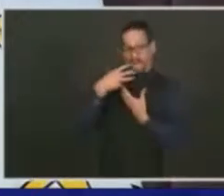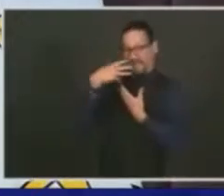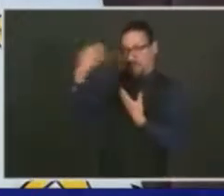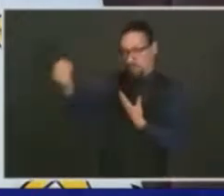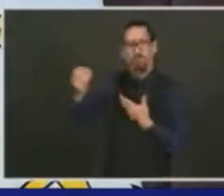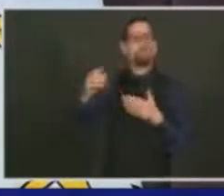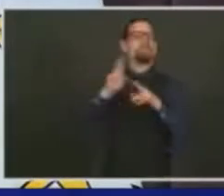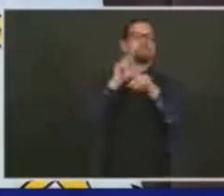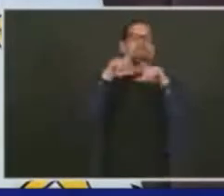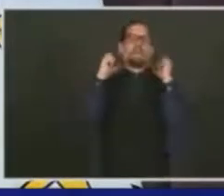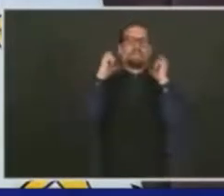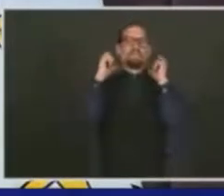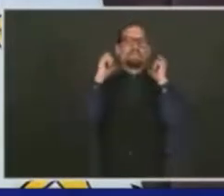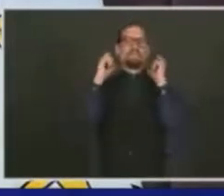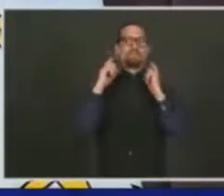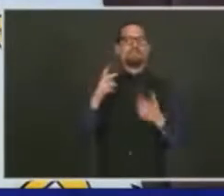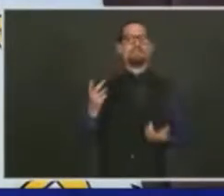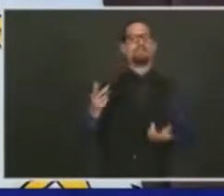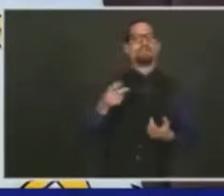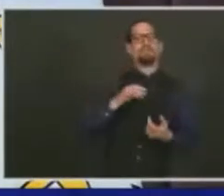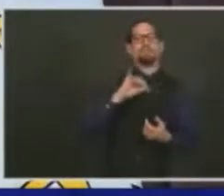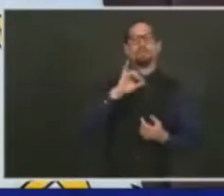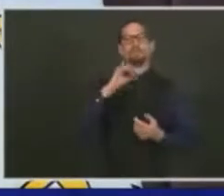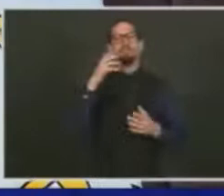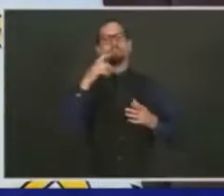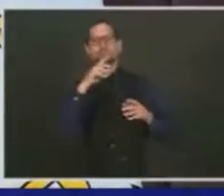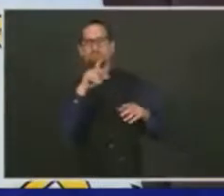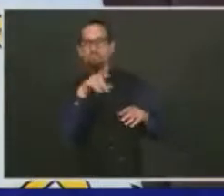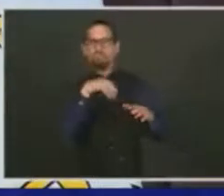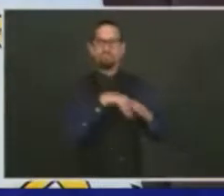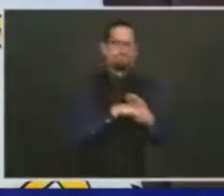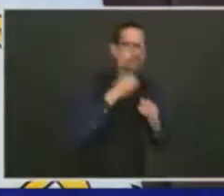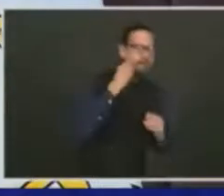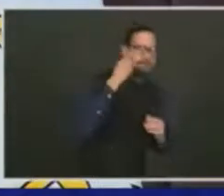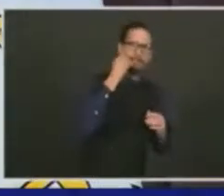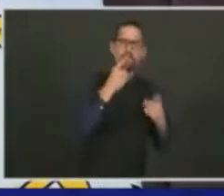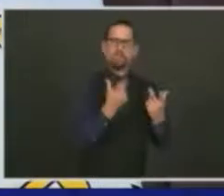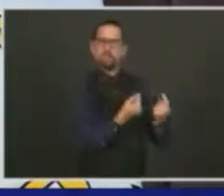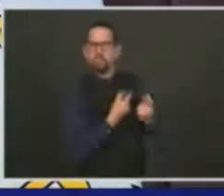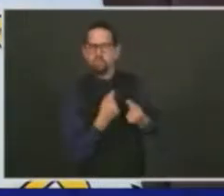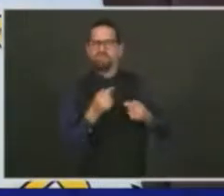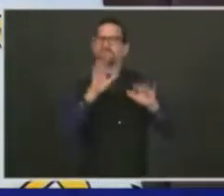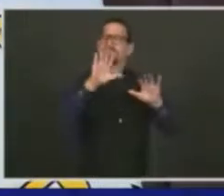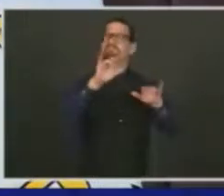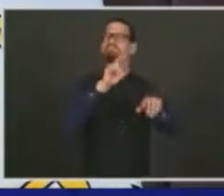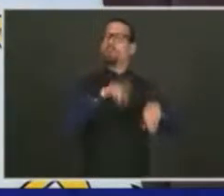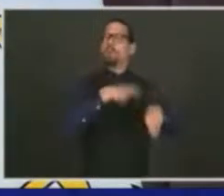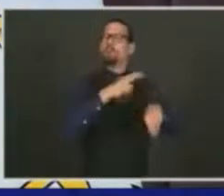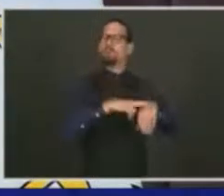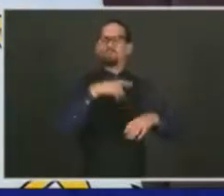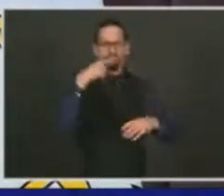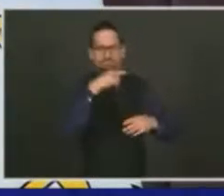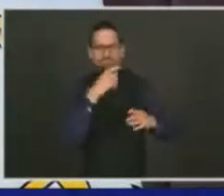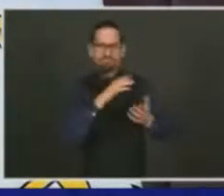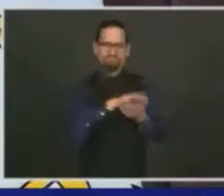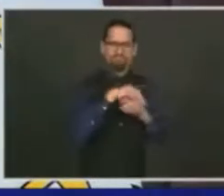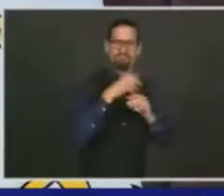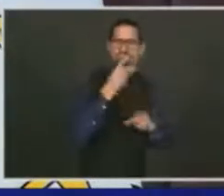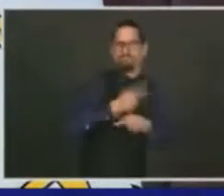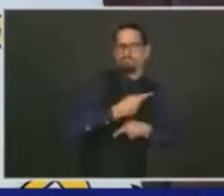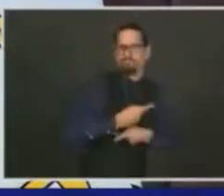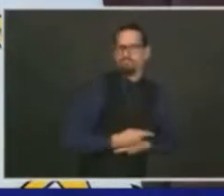brushing your teeth. You have to have your mask on if you're engaging with anyone that's outside of your household. There's